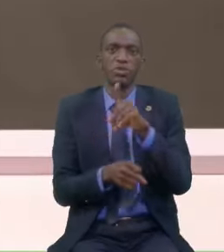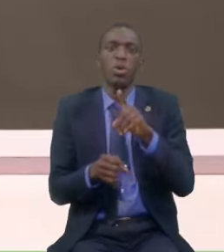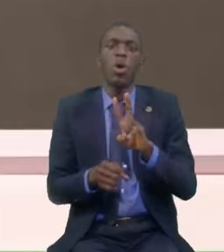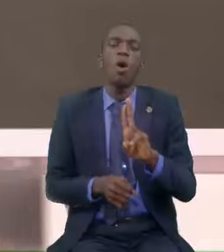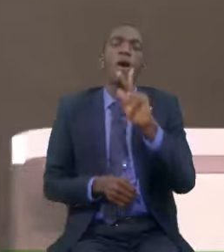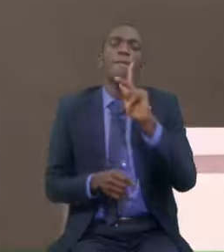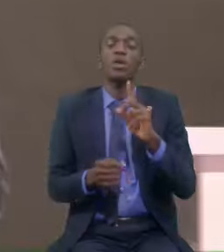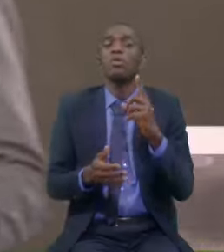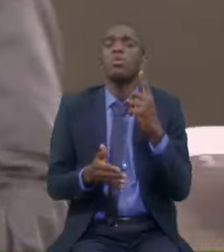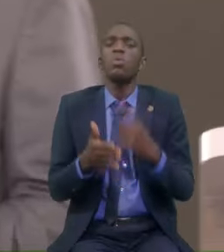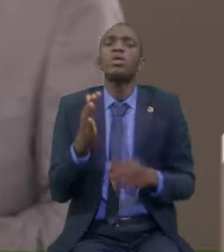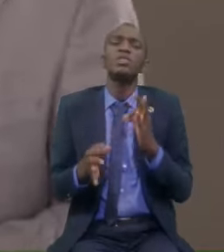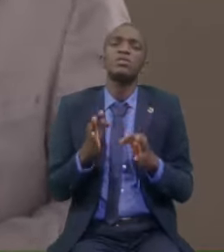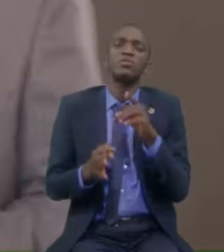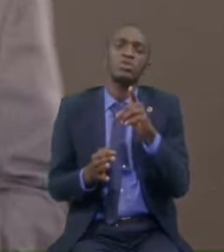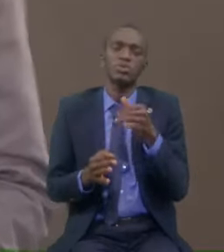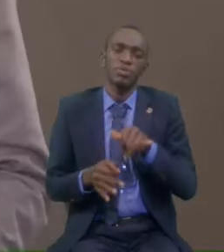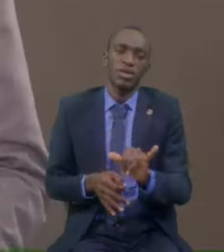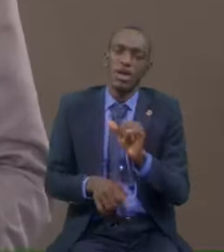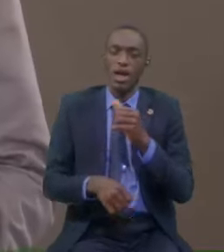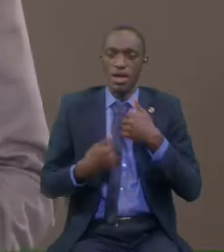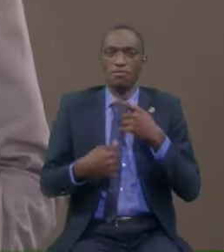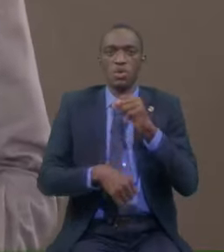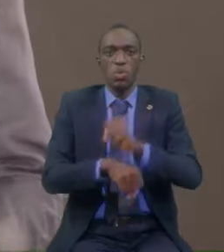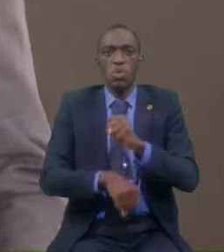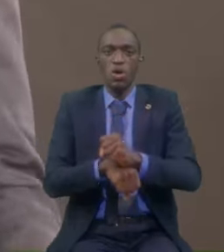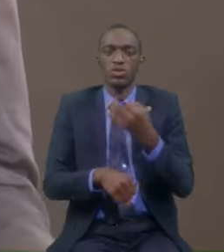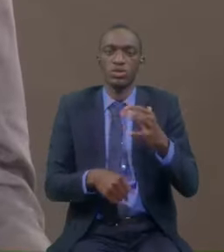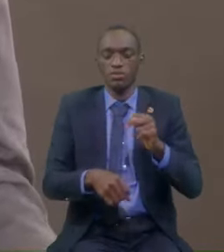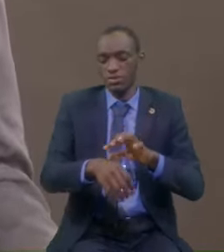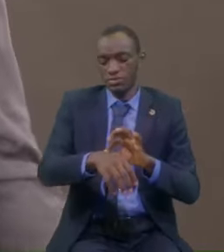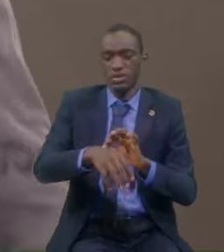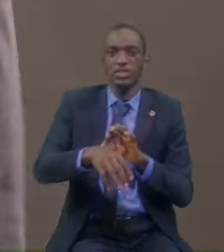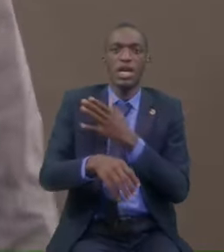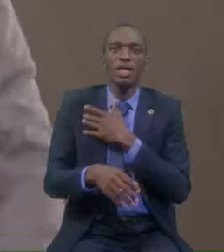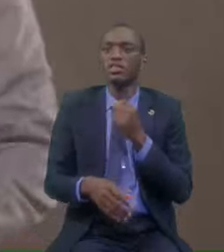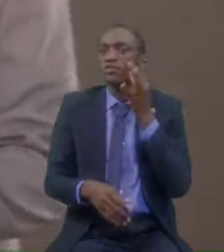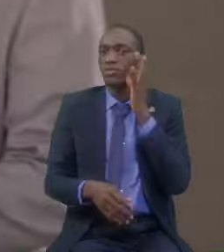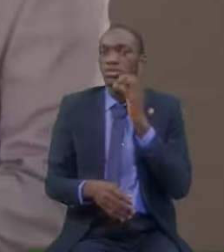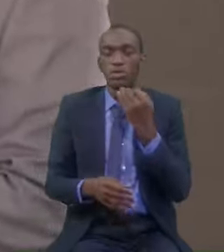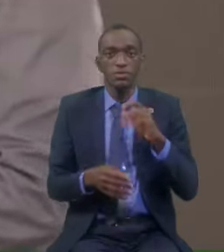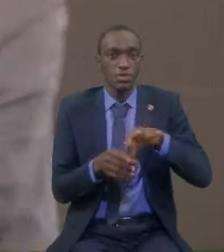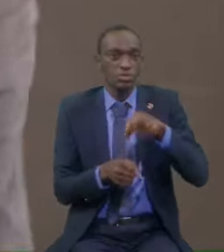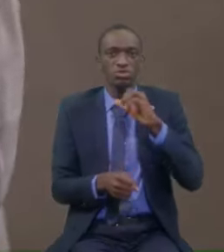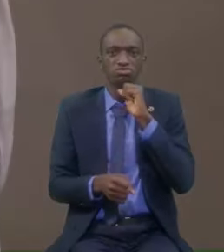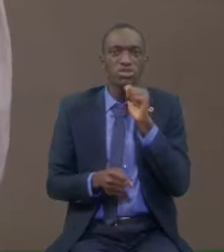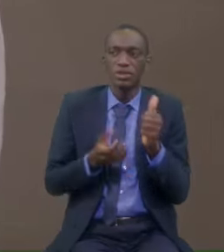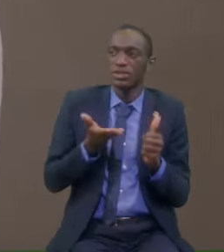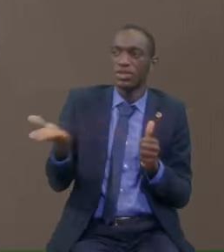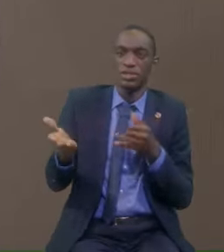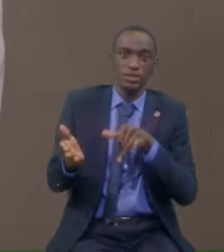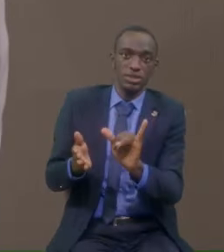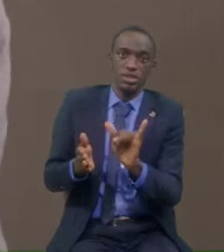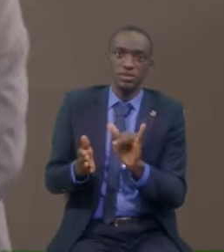the works of the flesh and the fruit of the spirit is not even there yet? He says, can you take